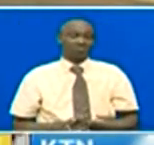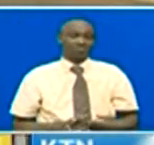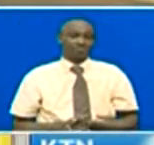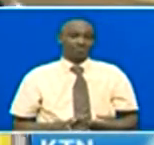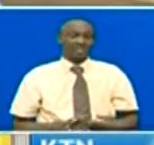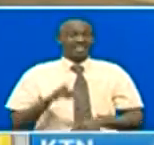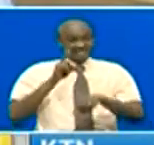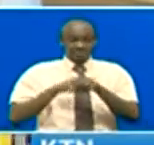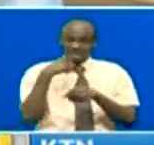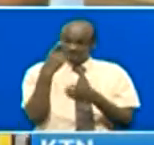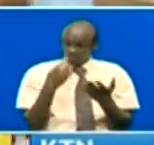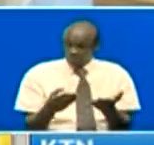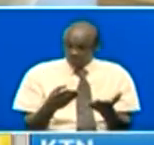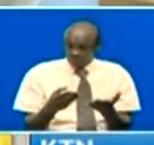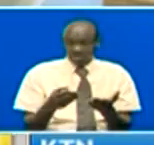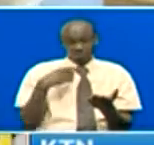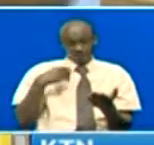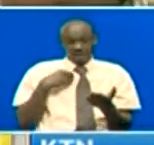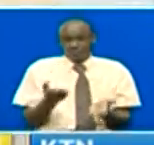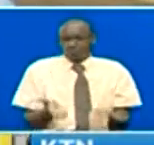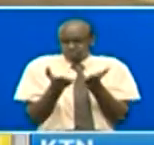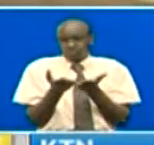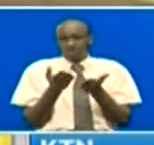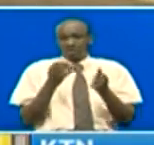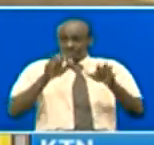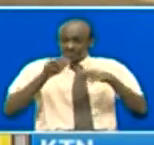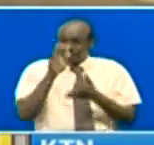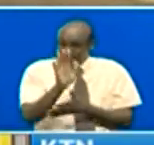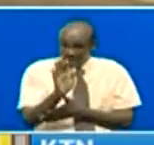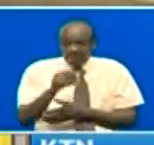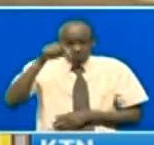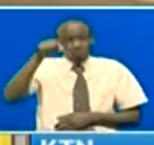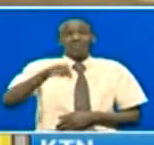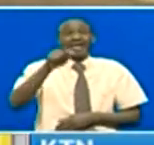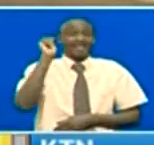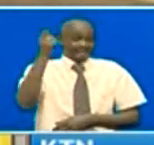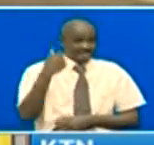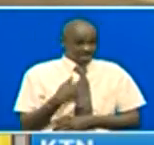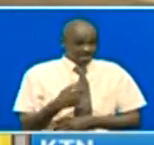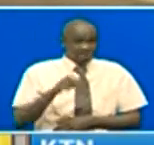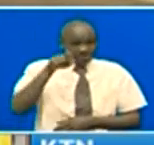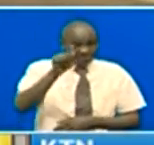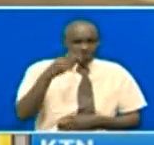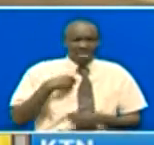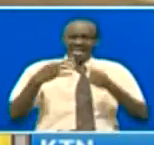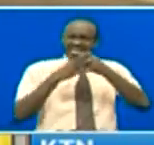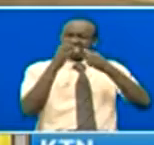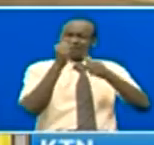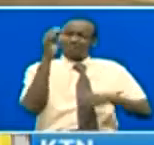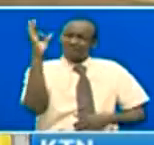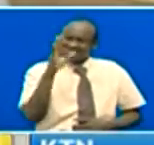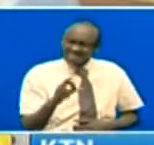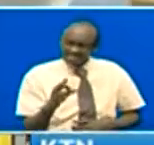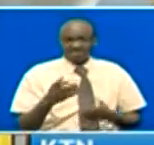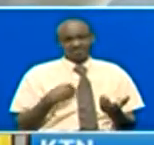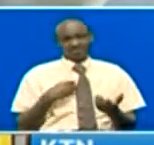When I talk about the catalytic boost, today in Kenya, you are 85%